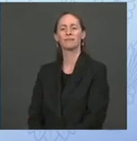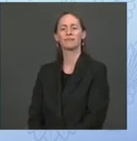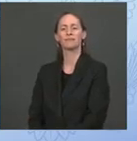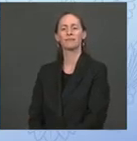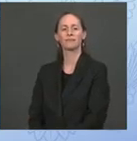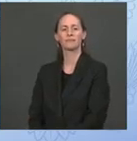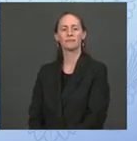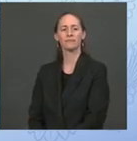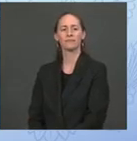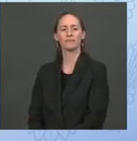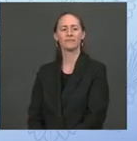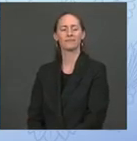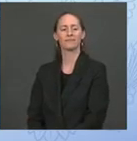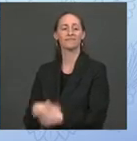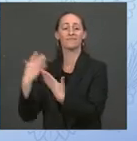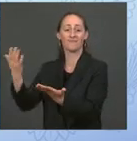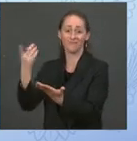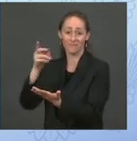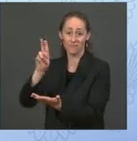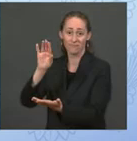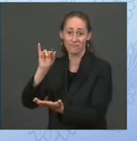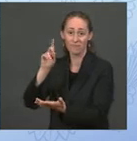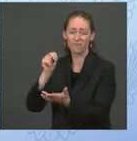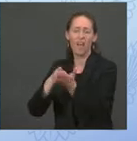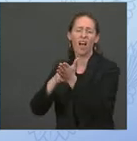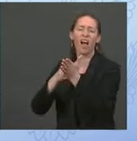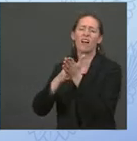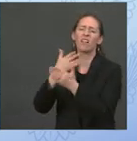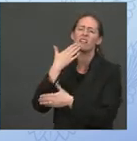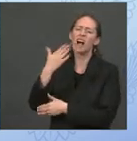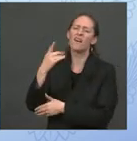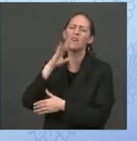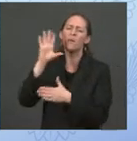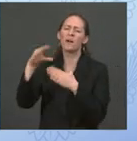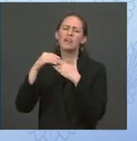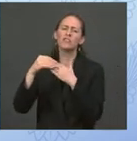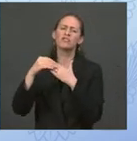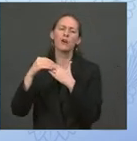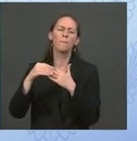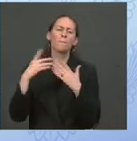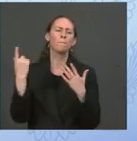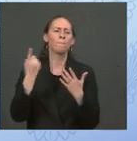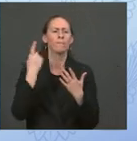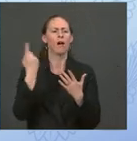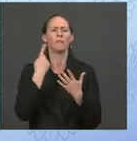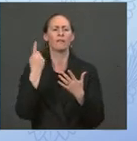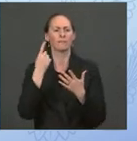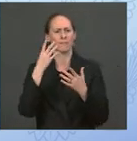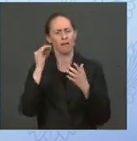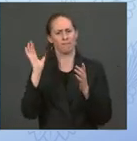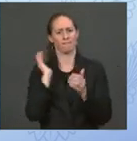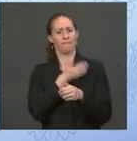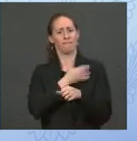Dr. Biden, we are grateful for your leadership in uplifting our profession in every step that you take.